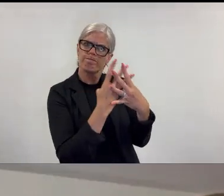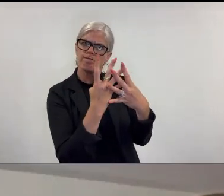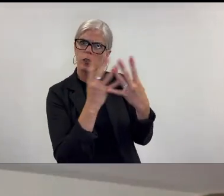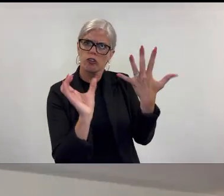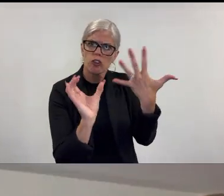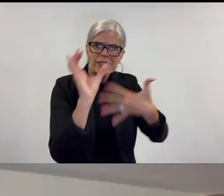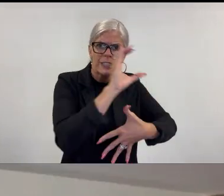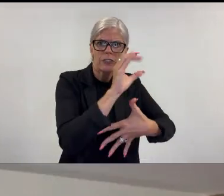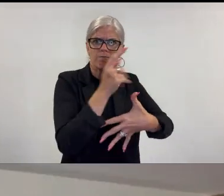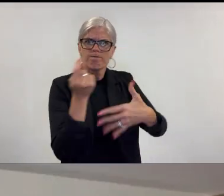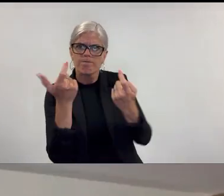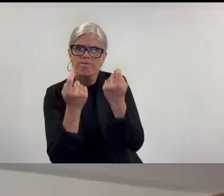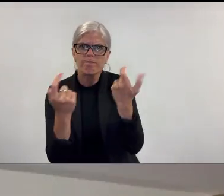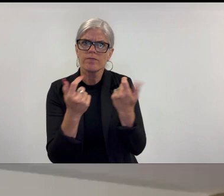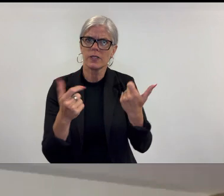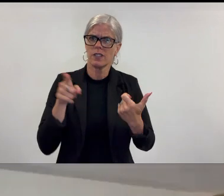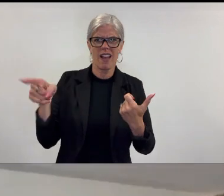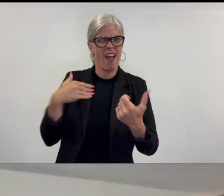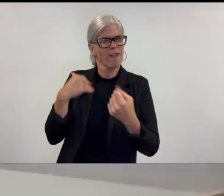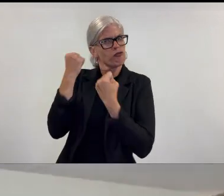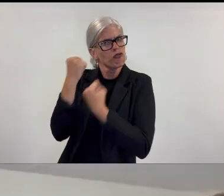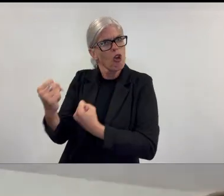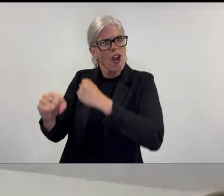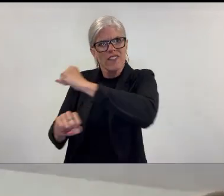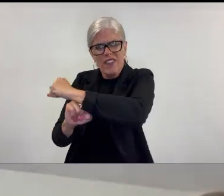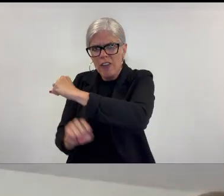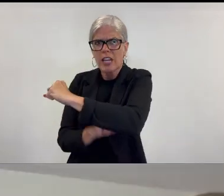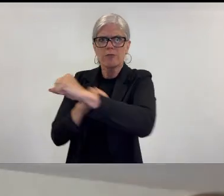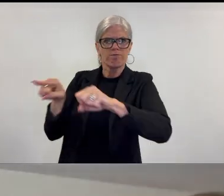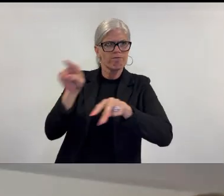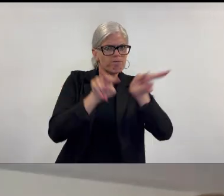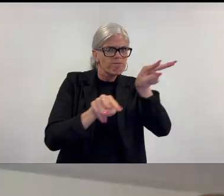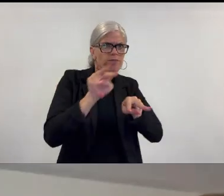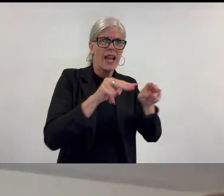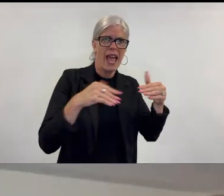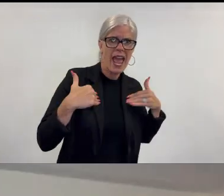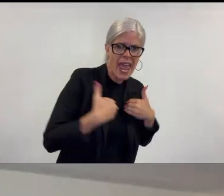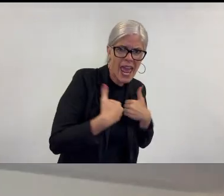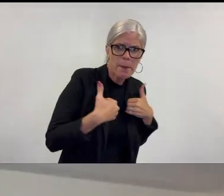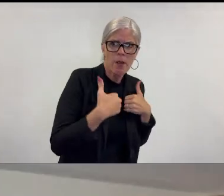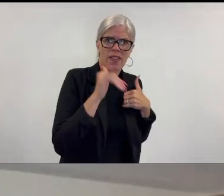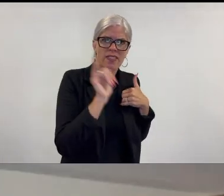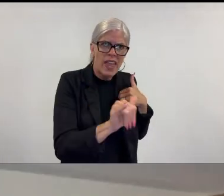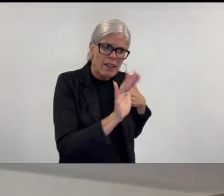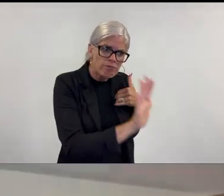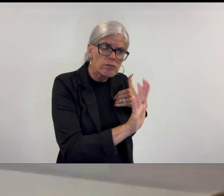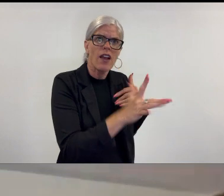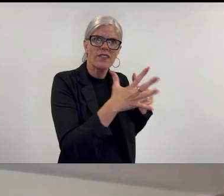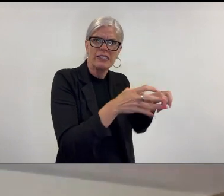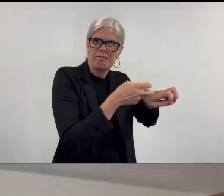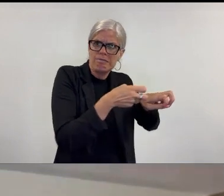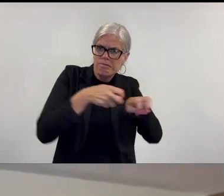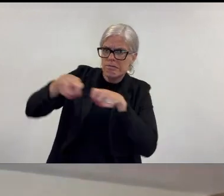research scientific studies with biologics will have strong inclusion and exclusion